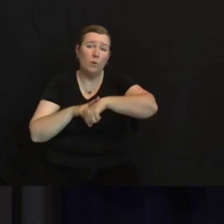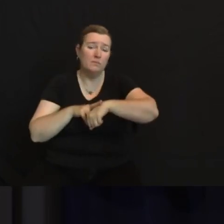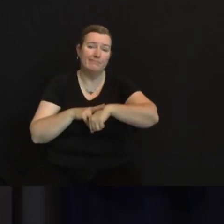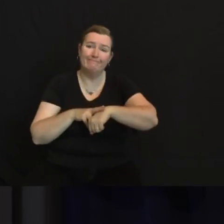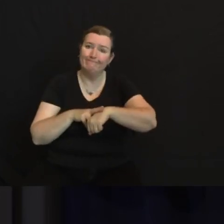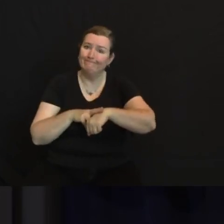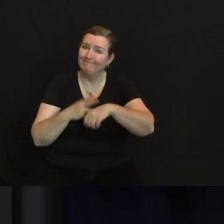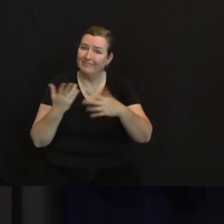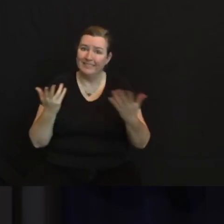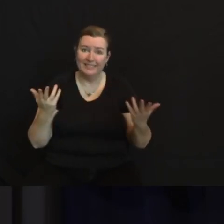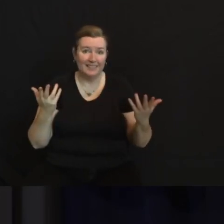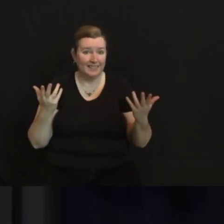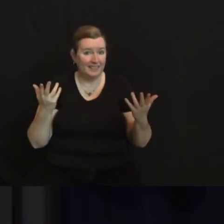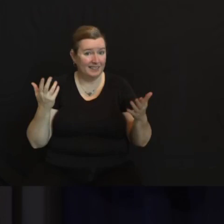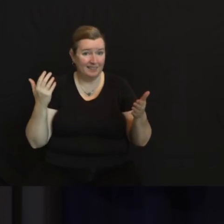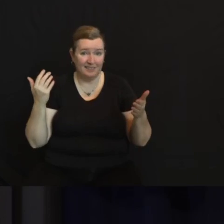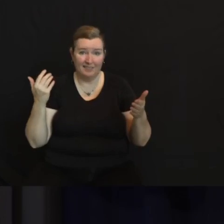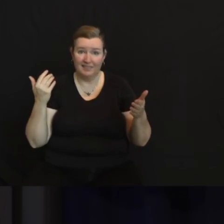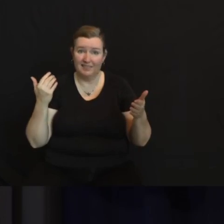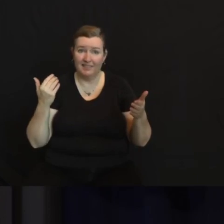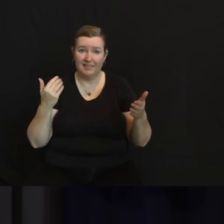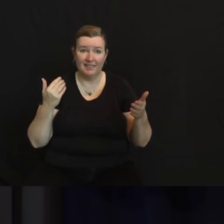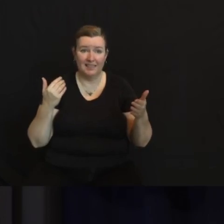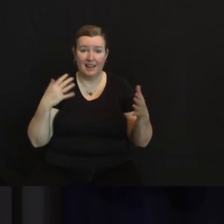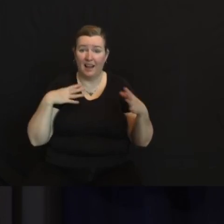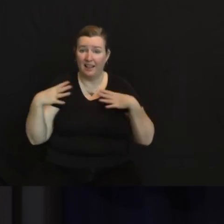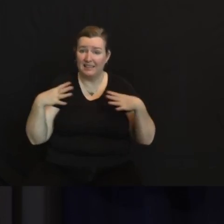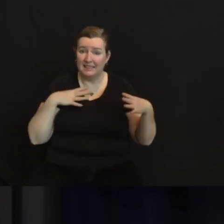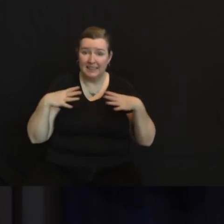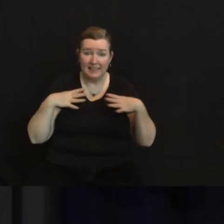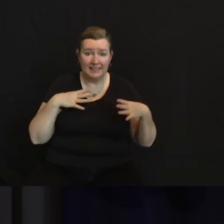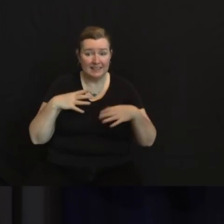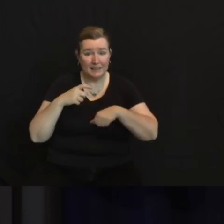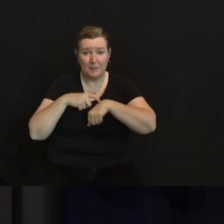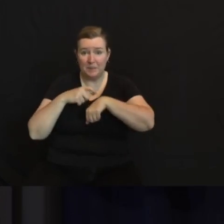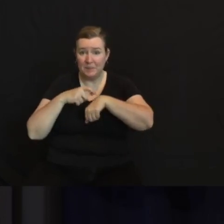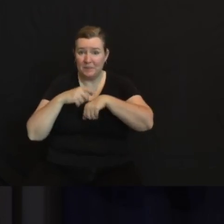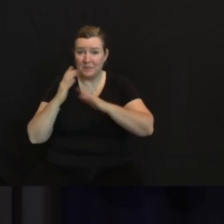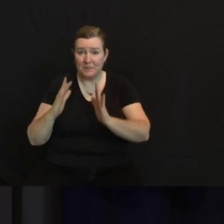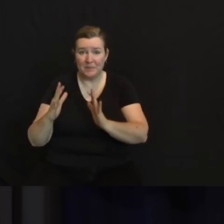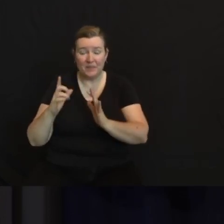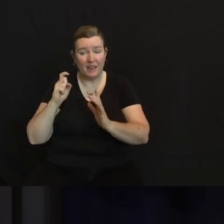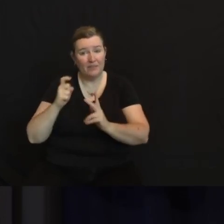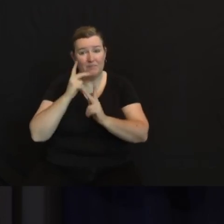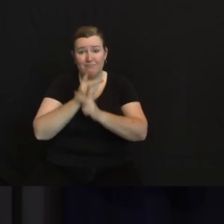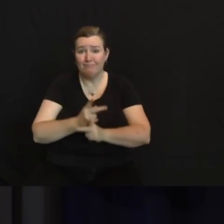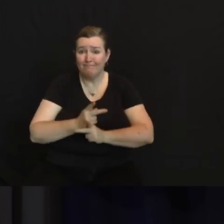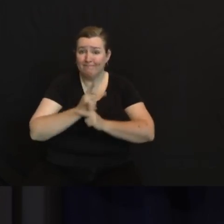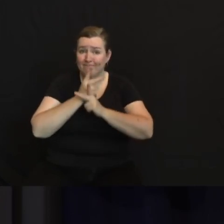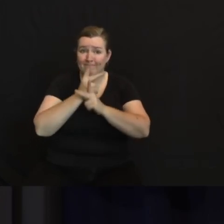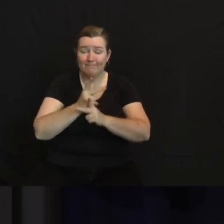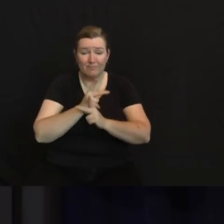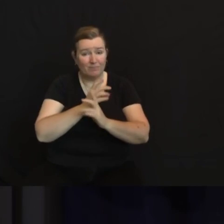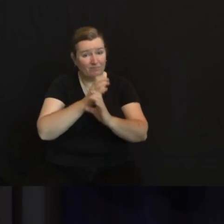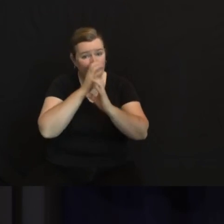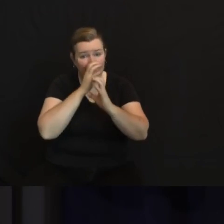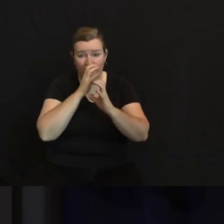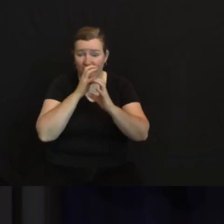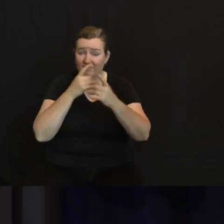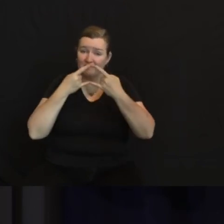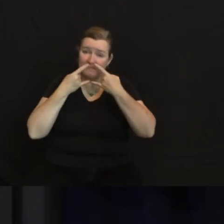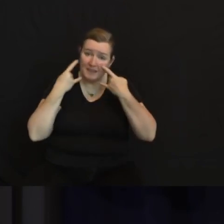we approach a holiday season, now is the time to double down on social distancing, wearing face coverings, and good